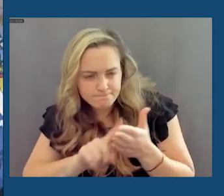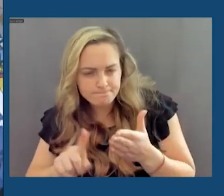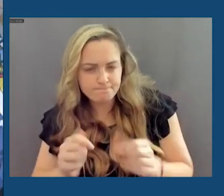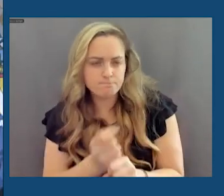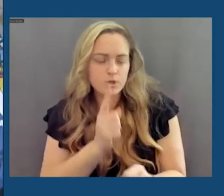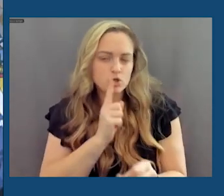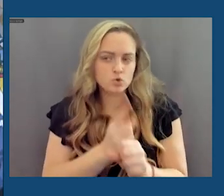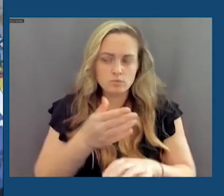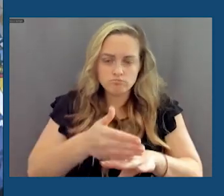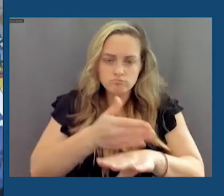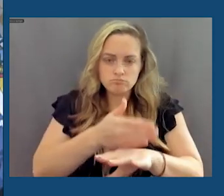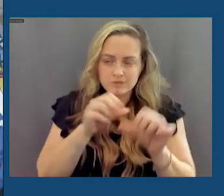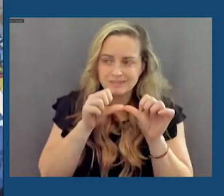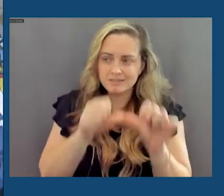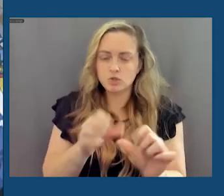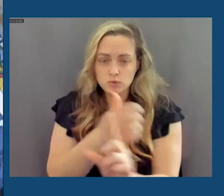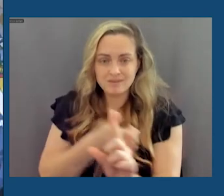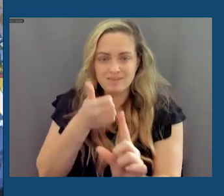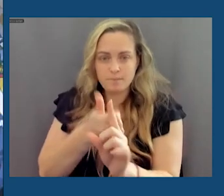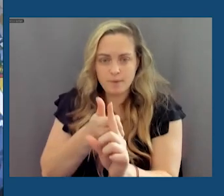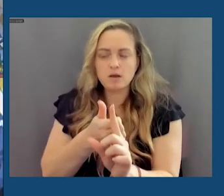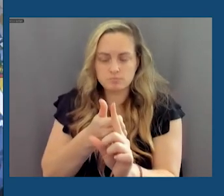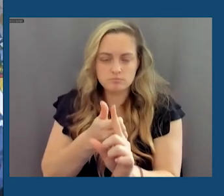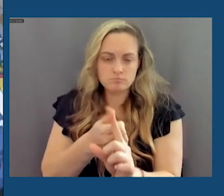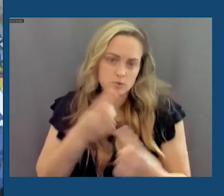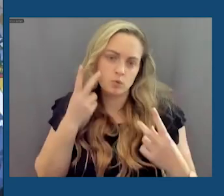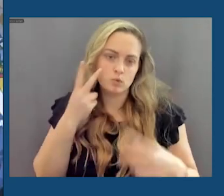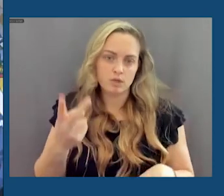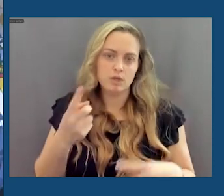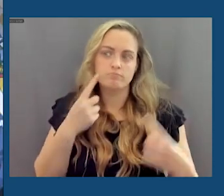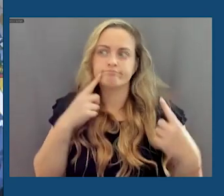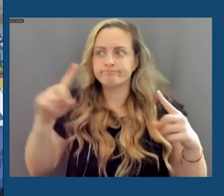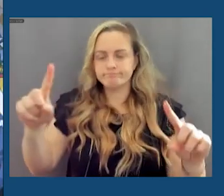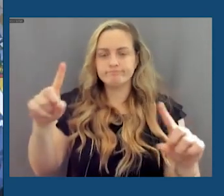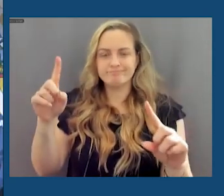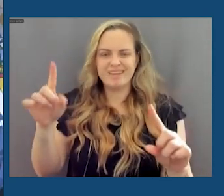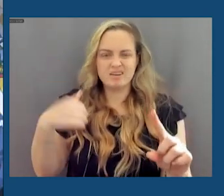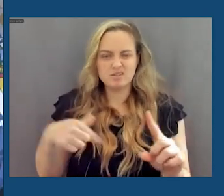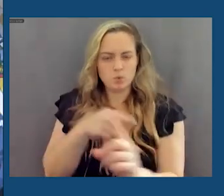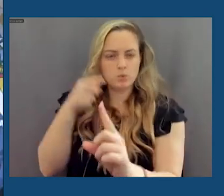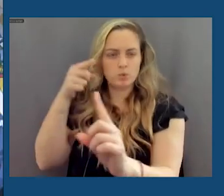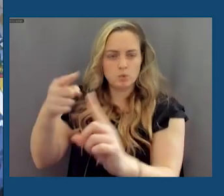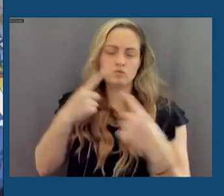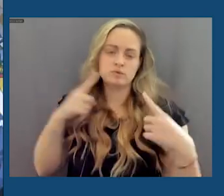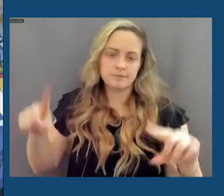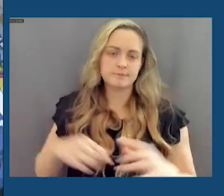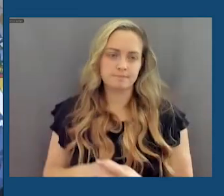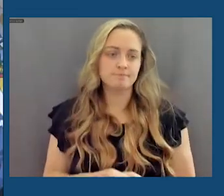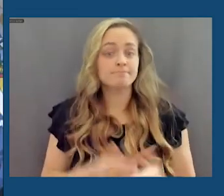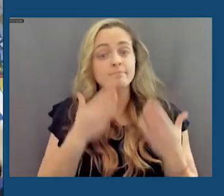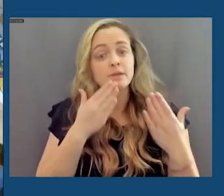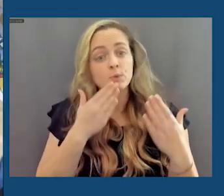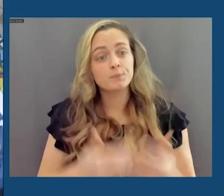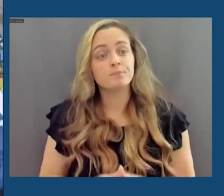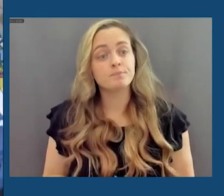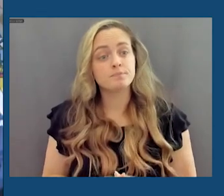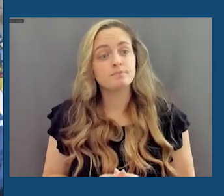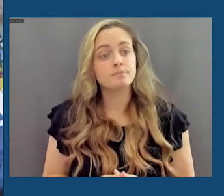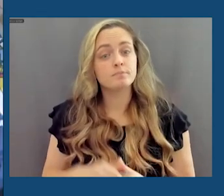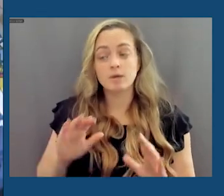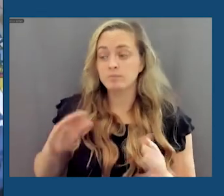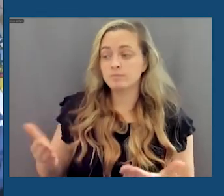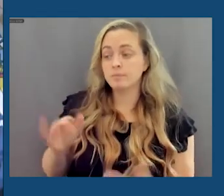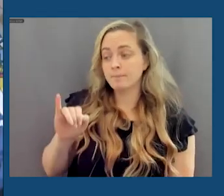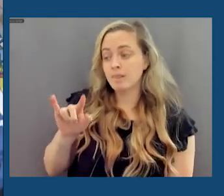the impact on the ground is what the governor is expected of our state police organization. Thank you. I'd like to introduce